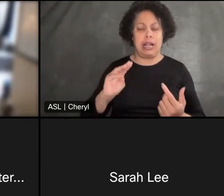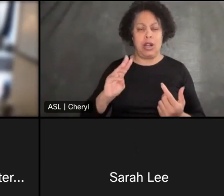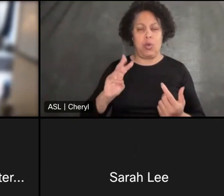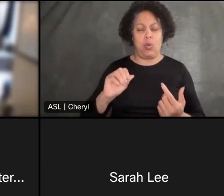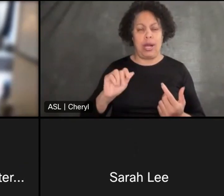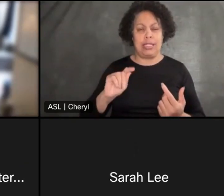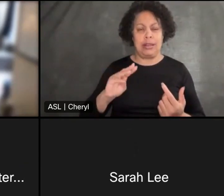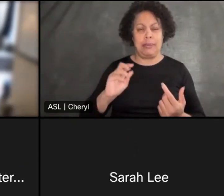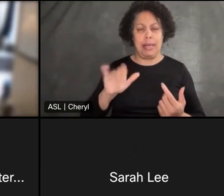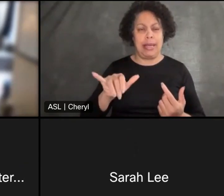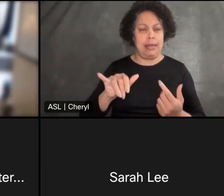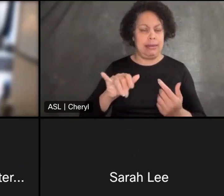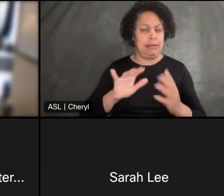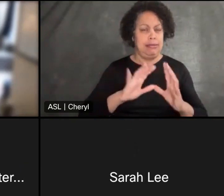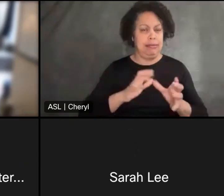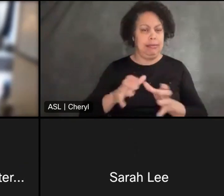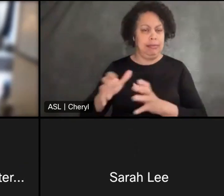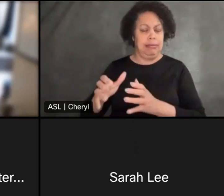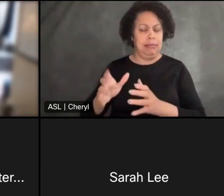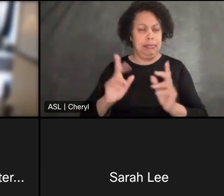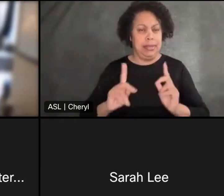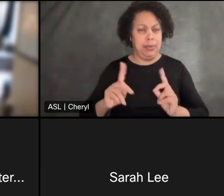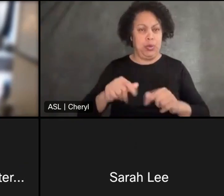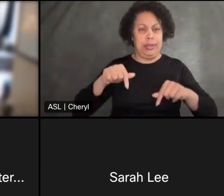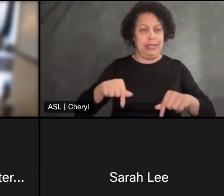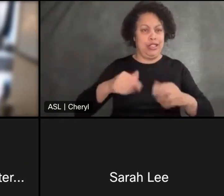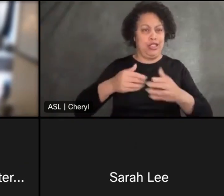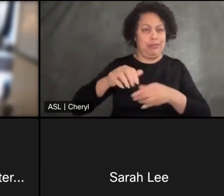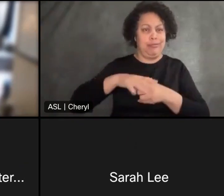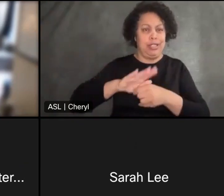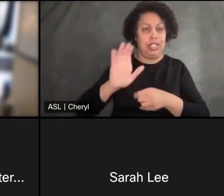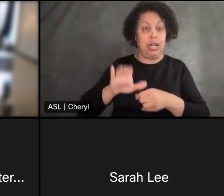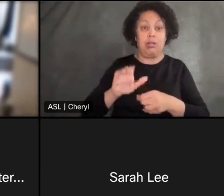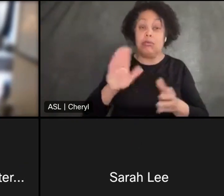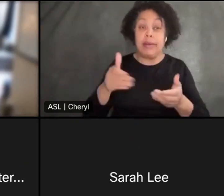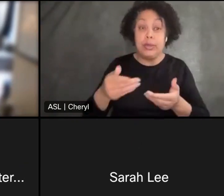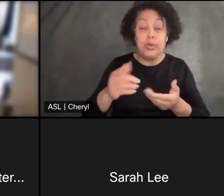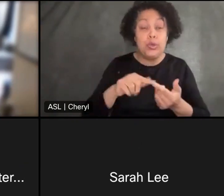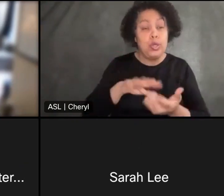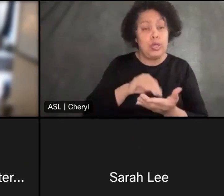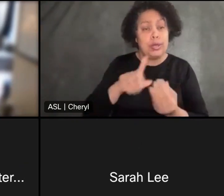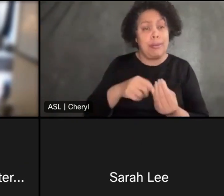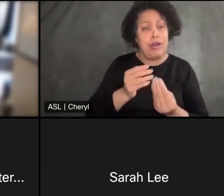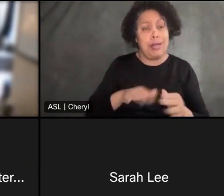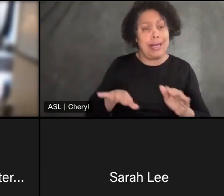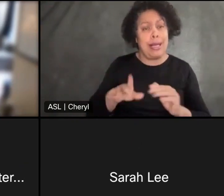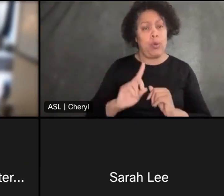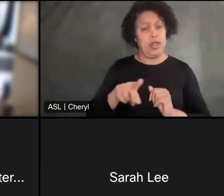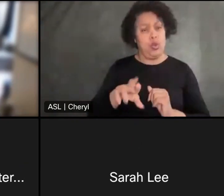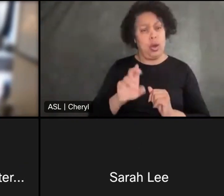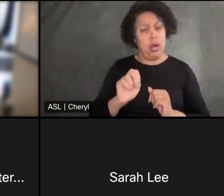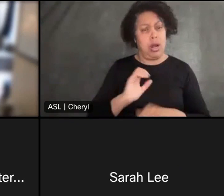each person to learn about the land you are connected to. One resource to get started is the